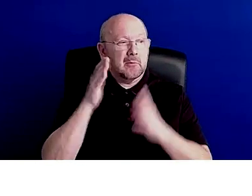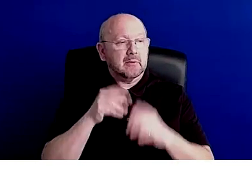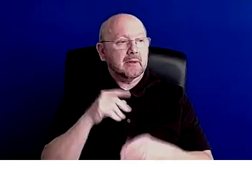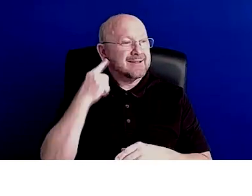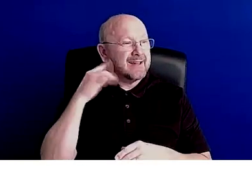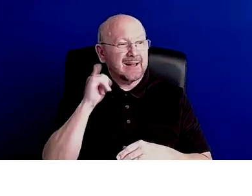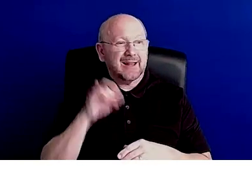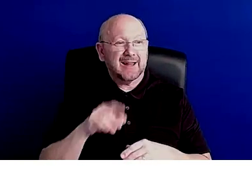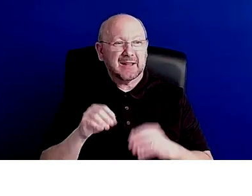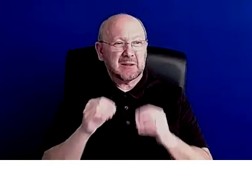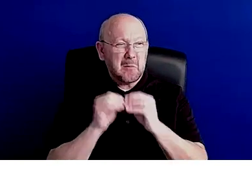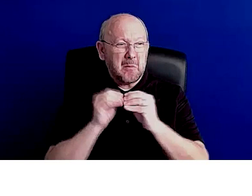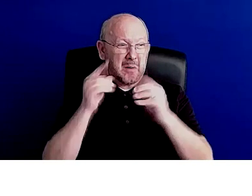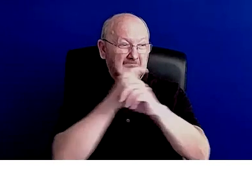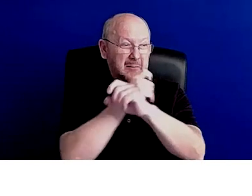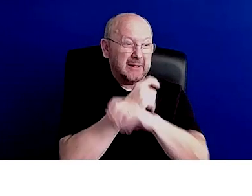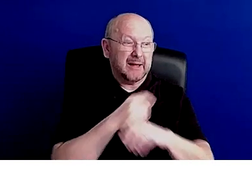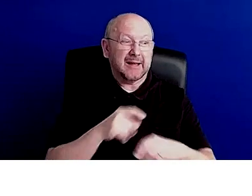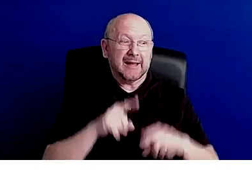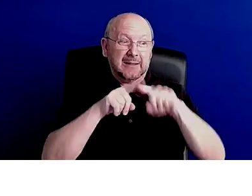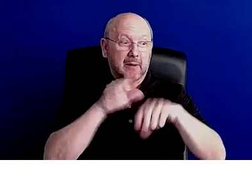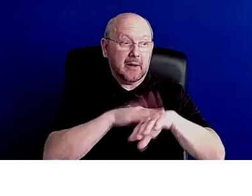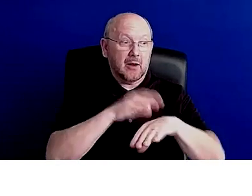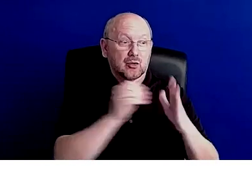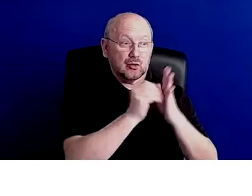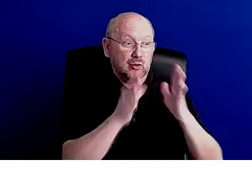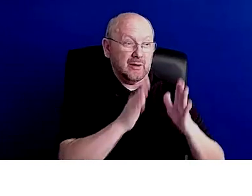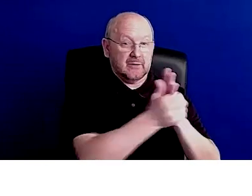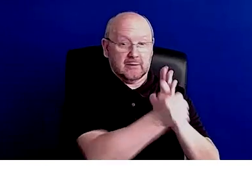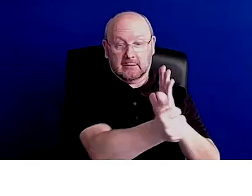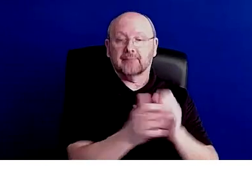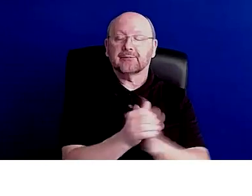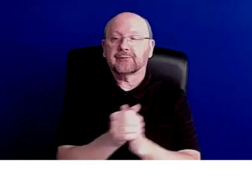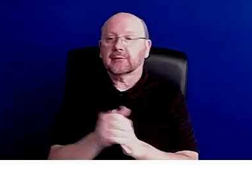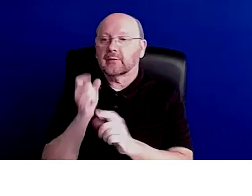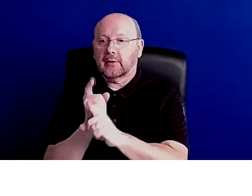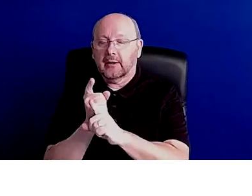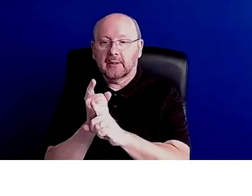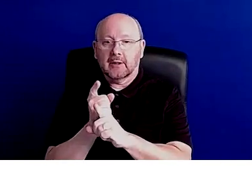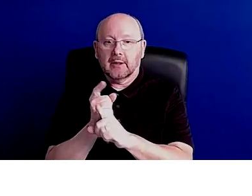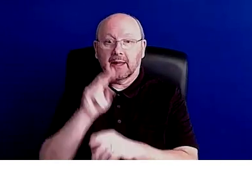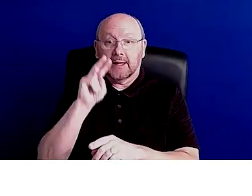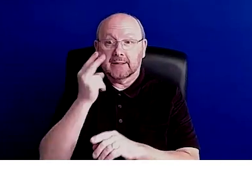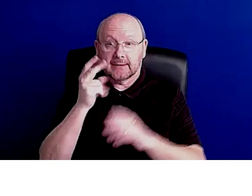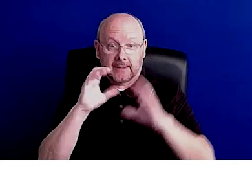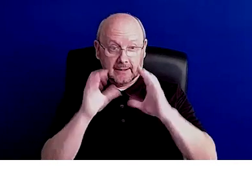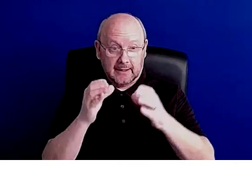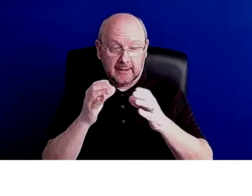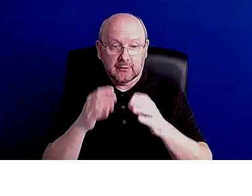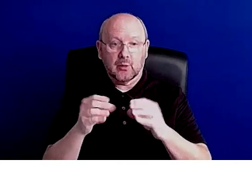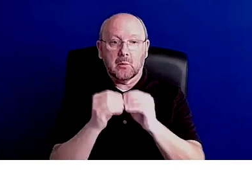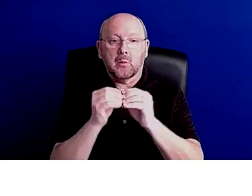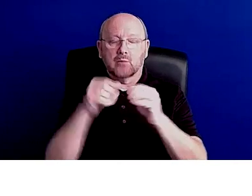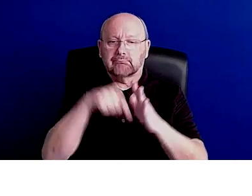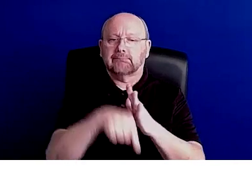than unsophisticated students. So this is actually something we're going to get into in the second session. A lot more into a lot